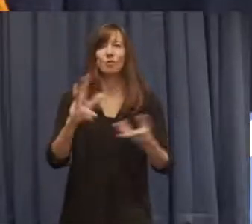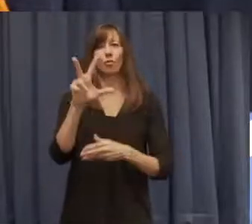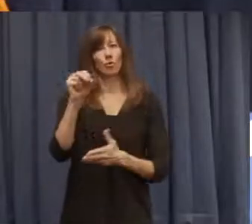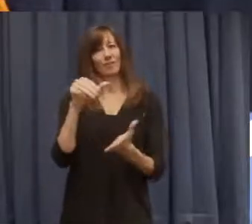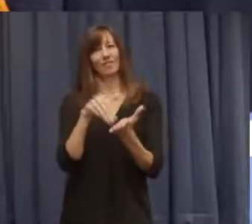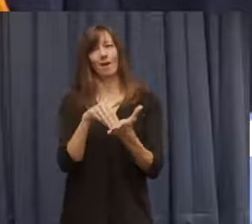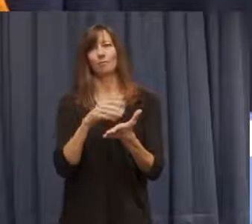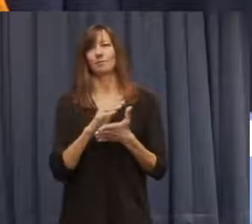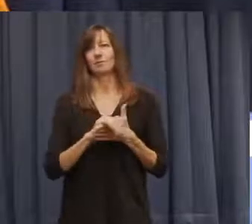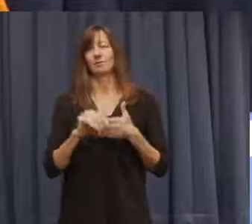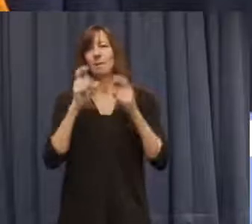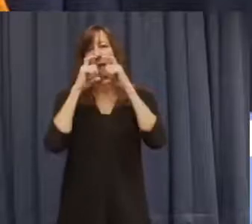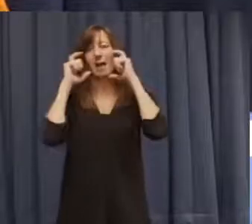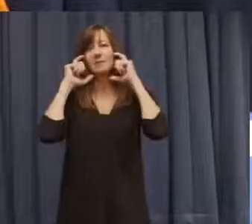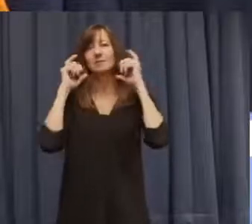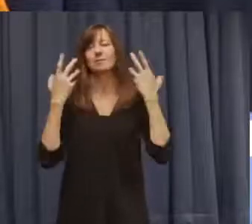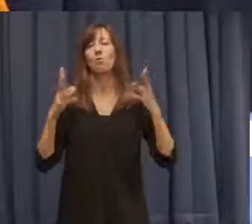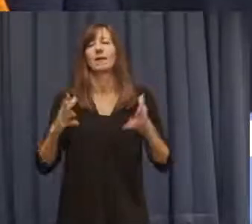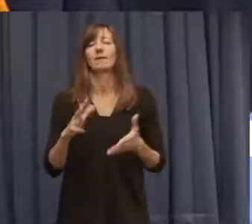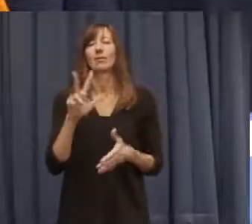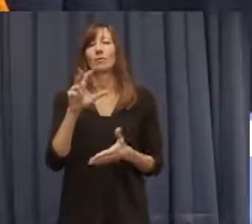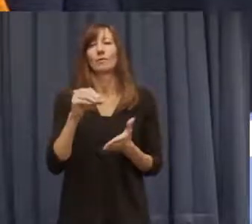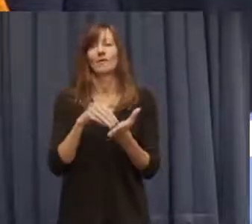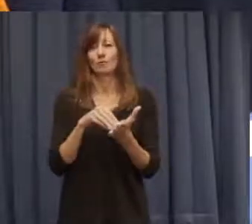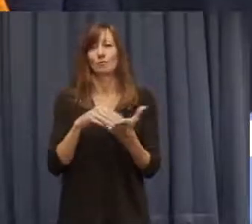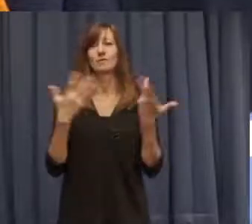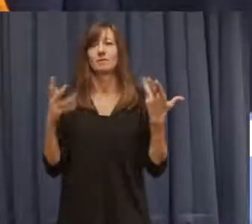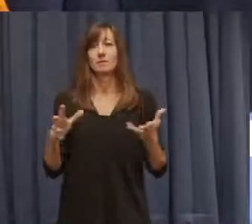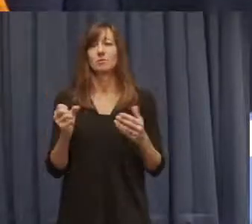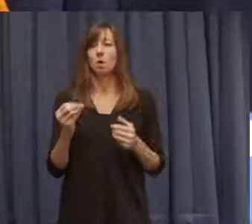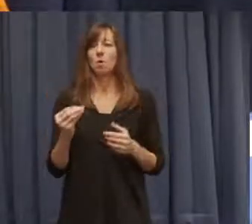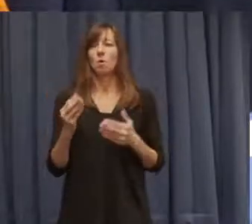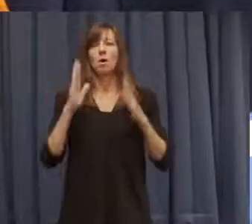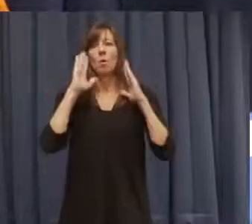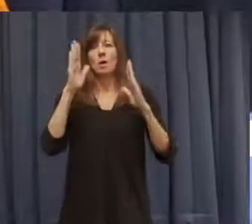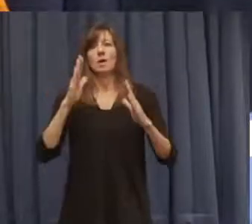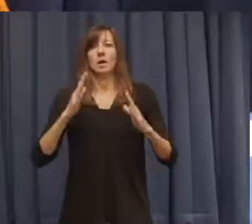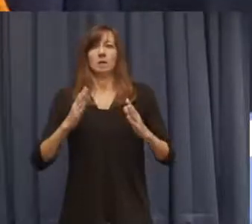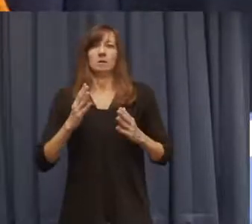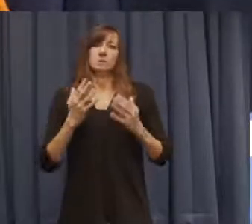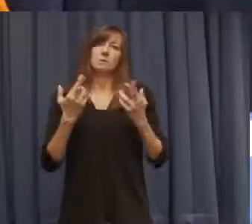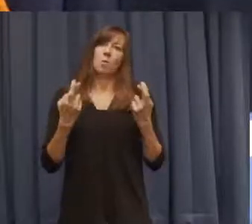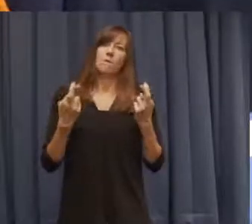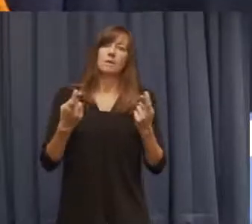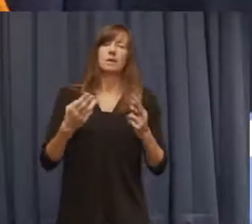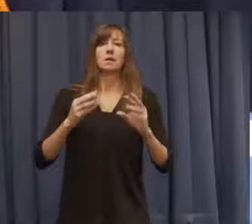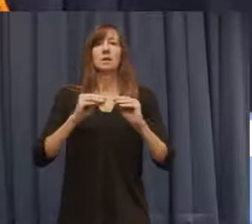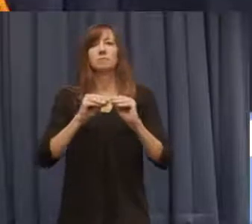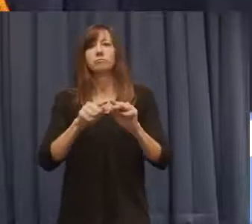least until we have a vaccine, which will, we don't know when, but will hopefully be soon.